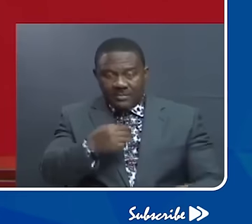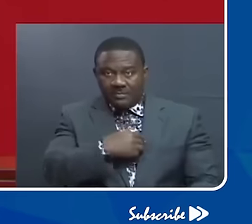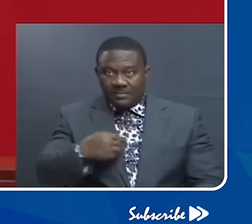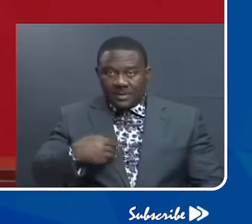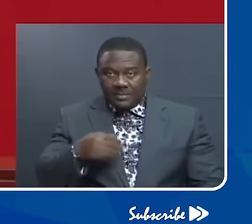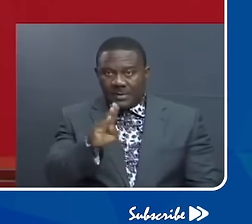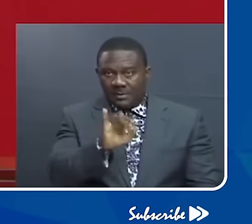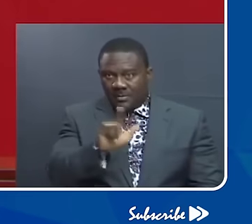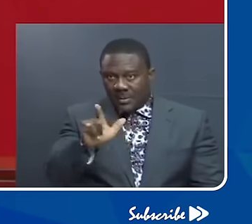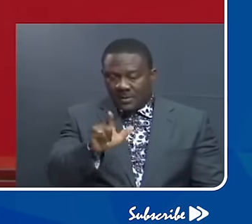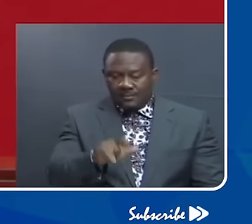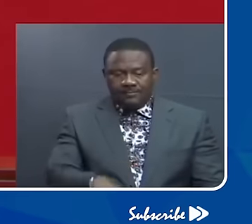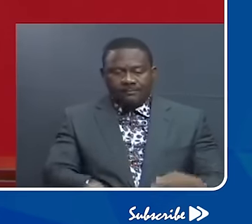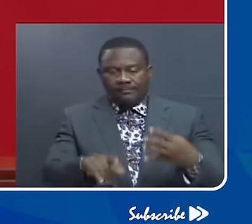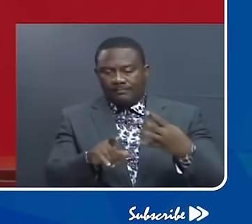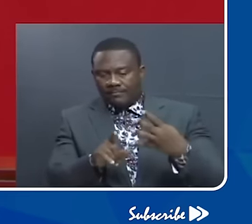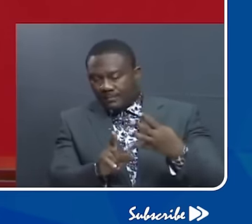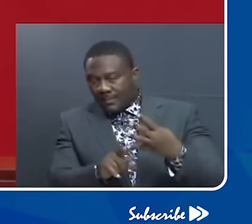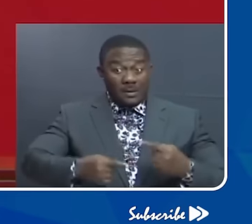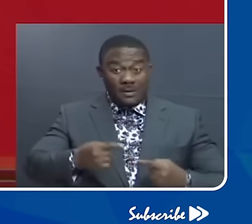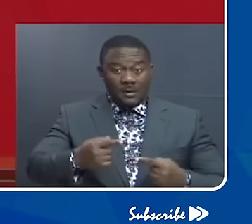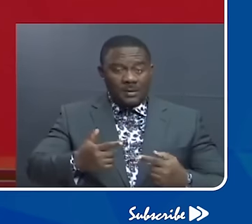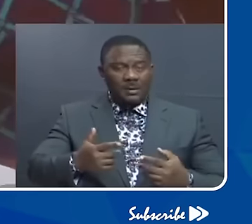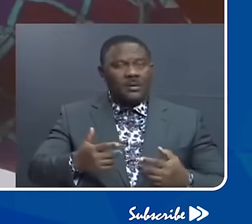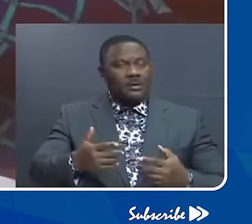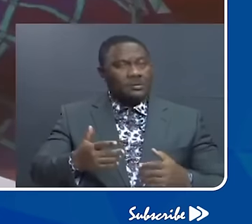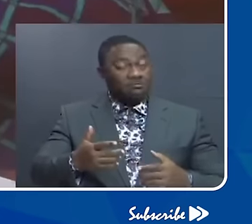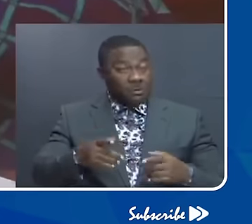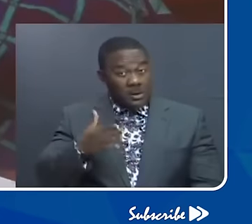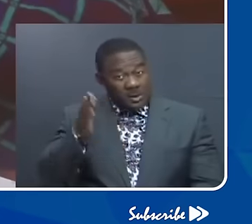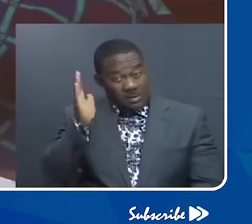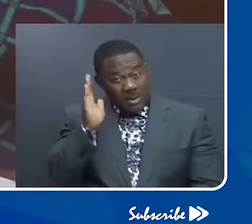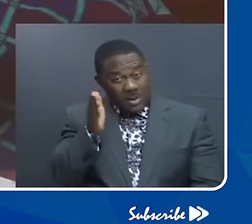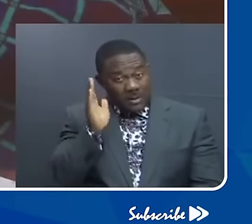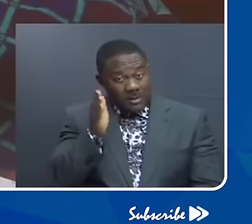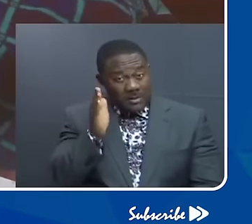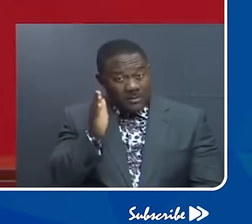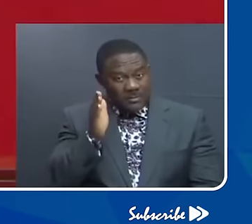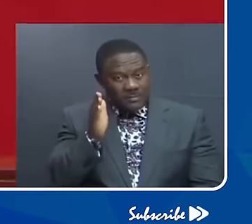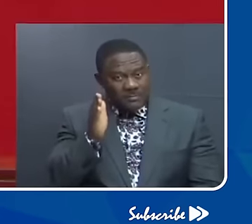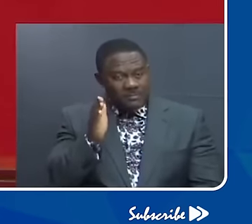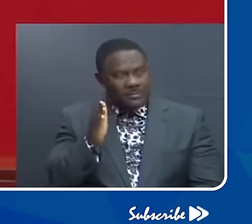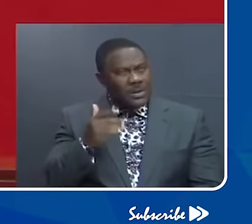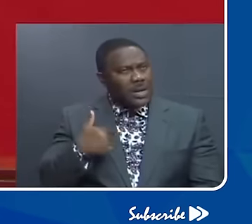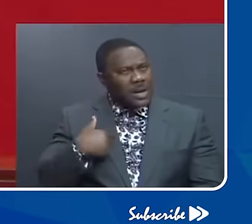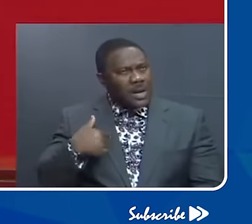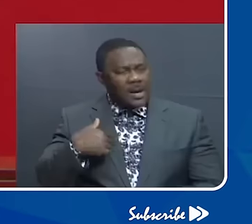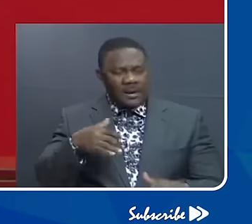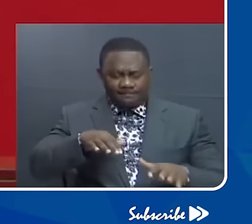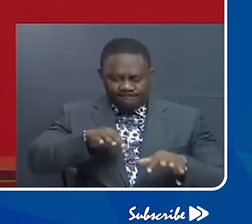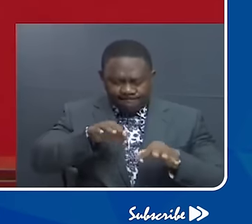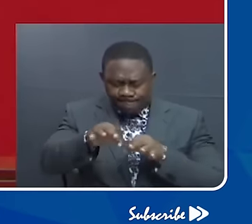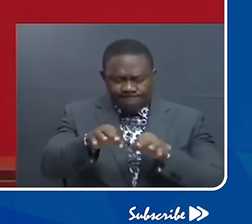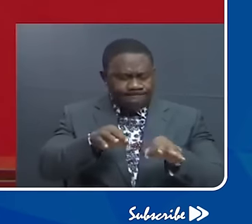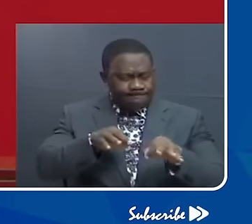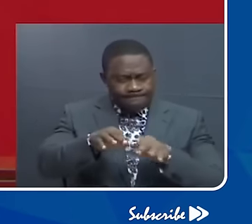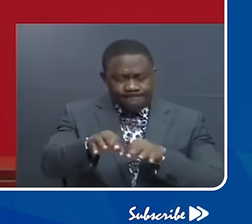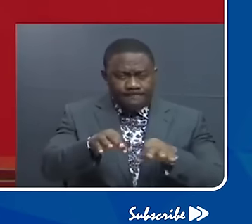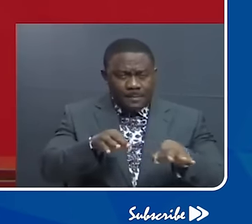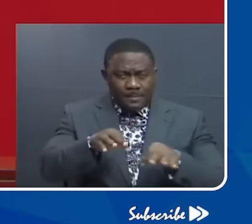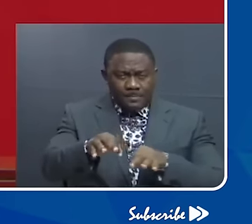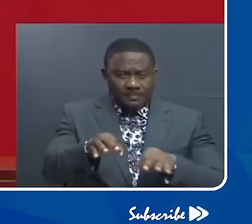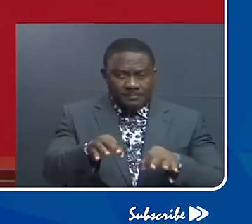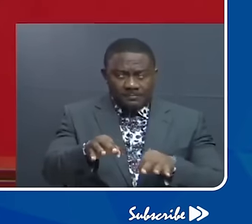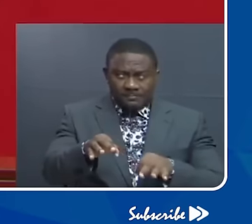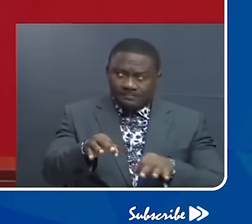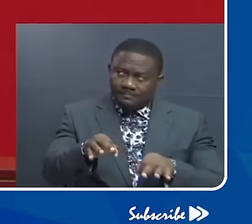one public bill. During that address, I underscored the troubling nature of